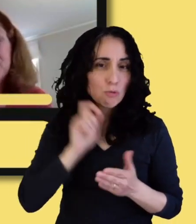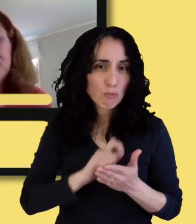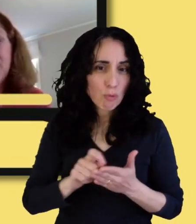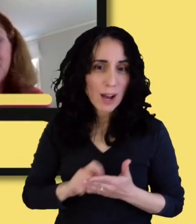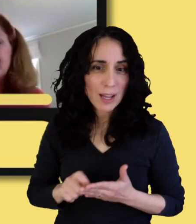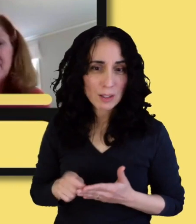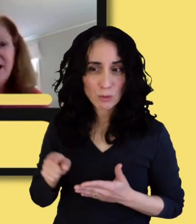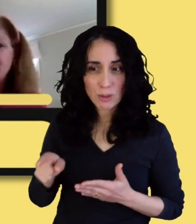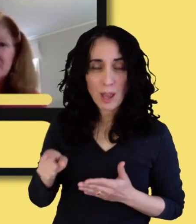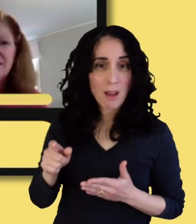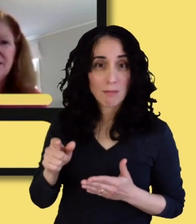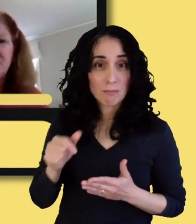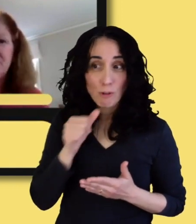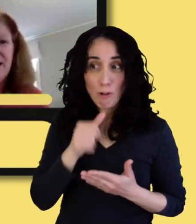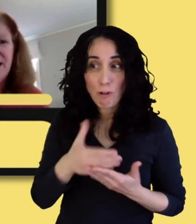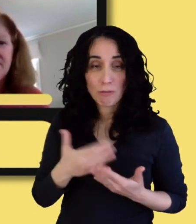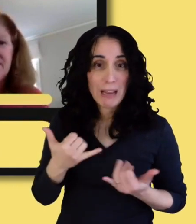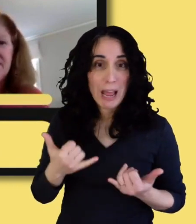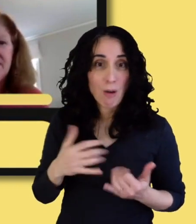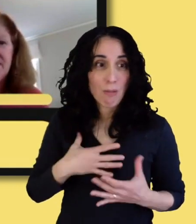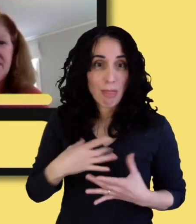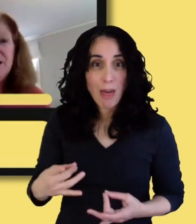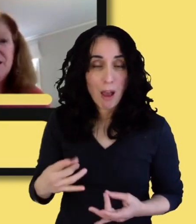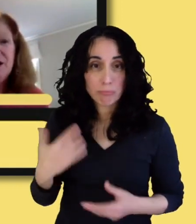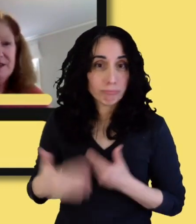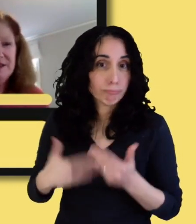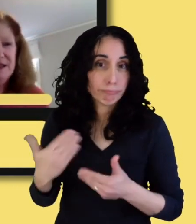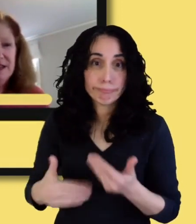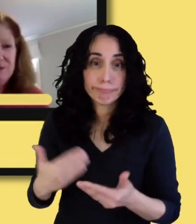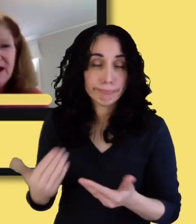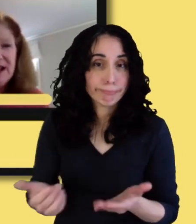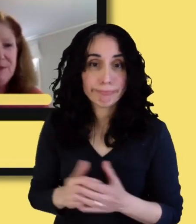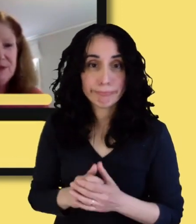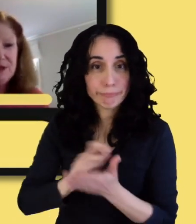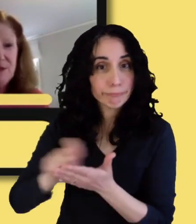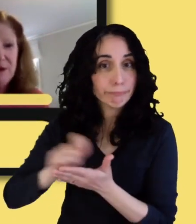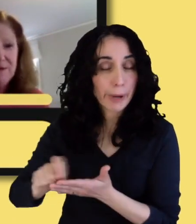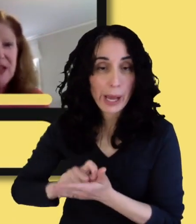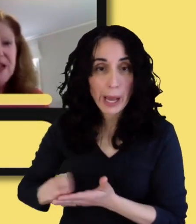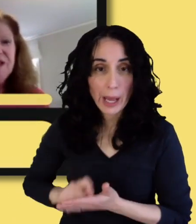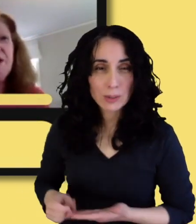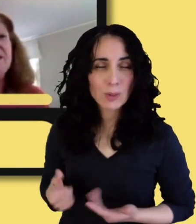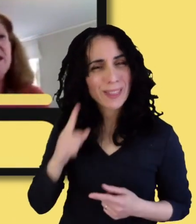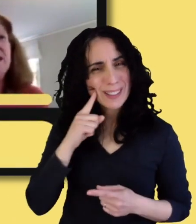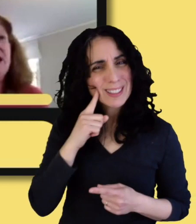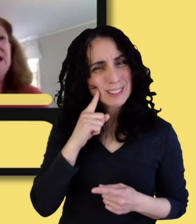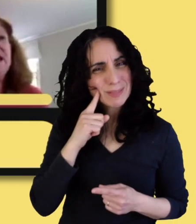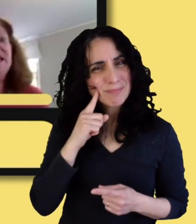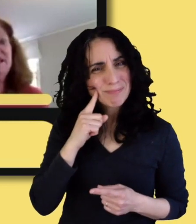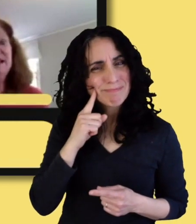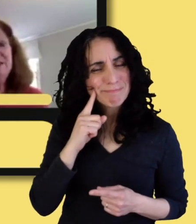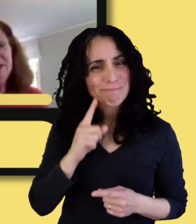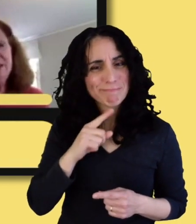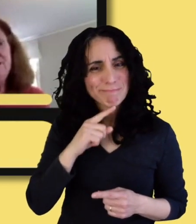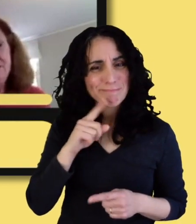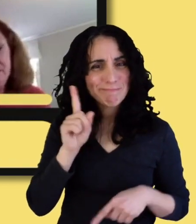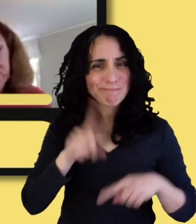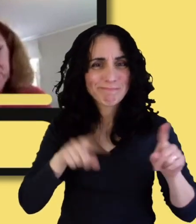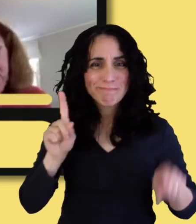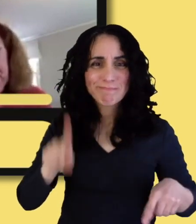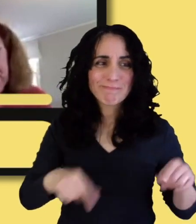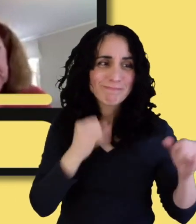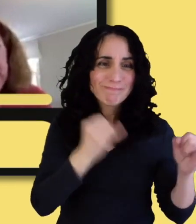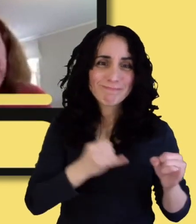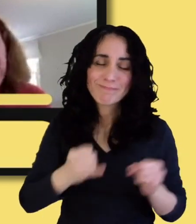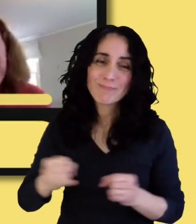on. So all of a sudden that just clicked. She loves it, and is writing up a storm. So I think that it does vary